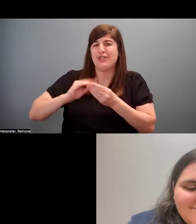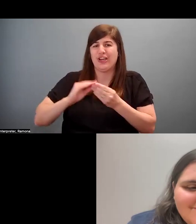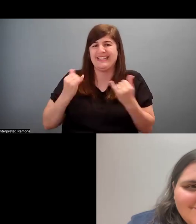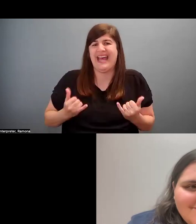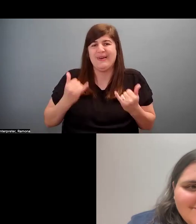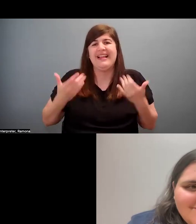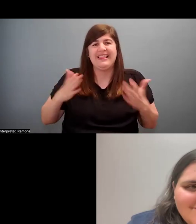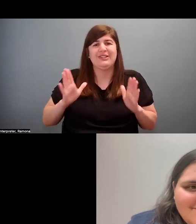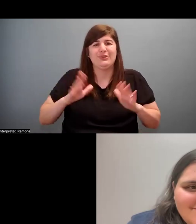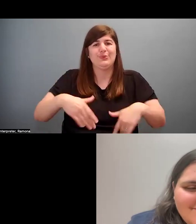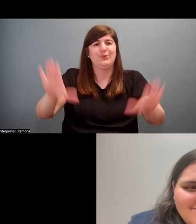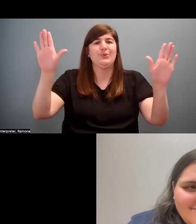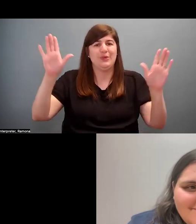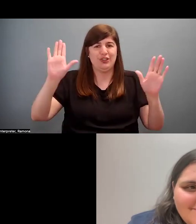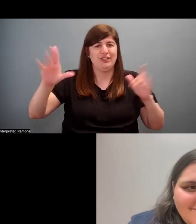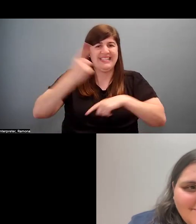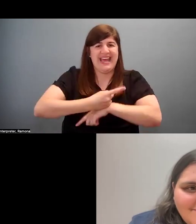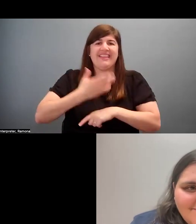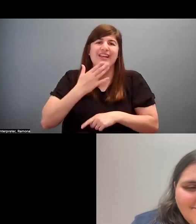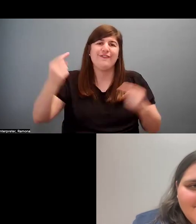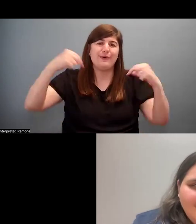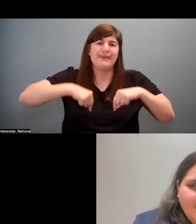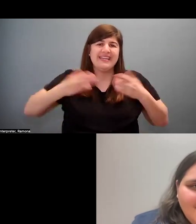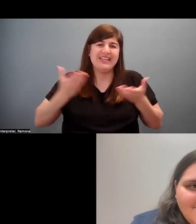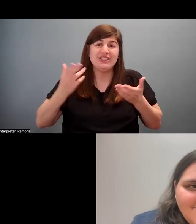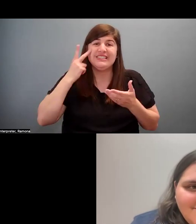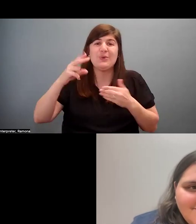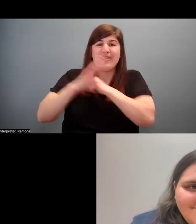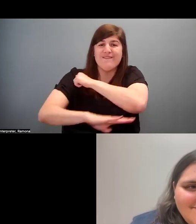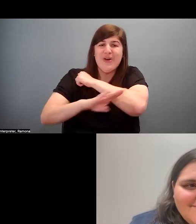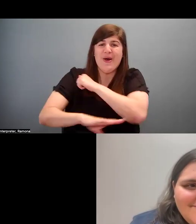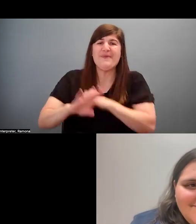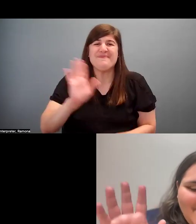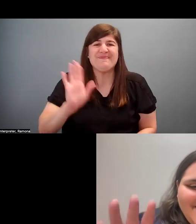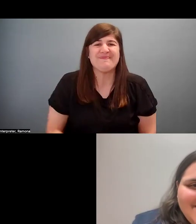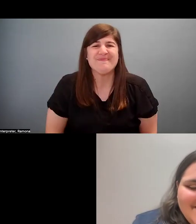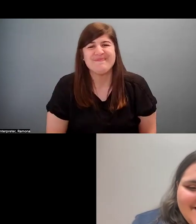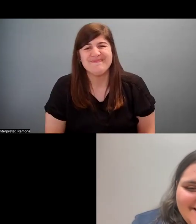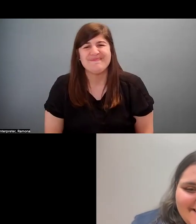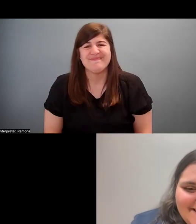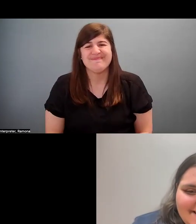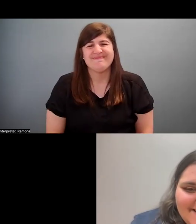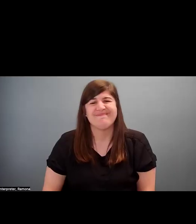on about your day. Thank you all for being here. We will see you in the fall. Bye. Bye.